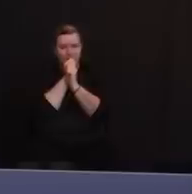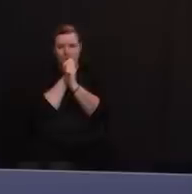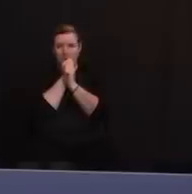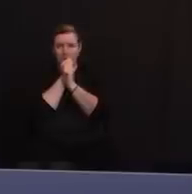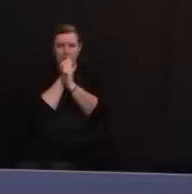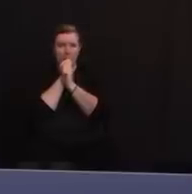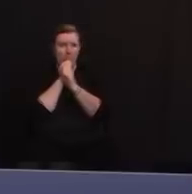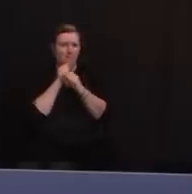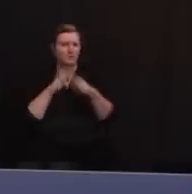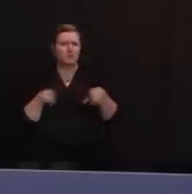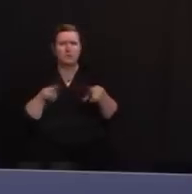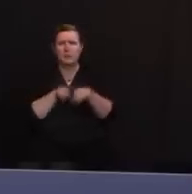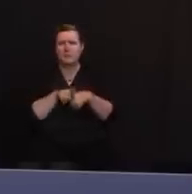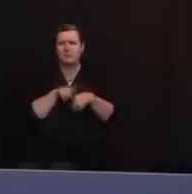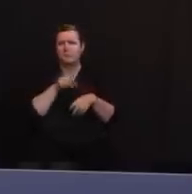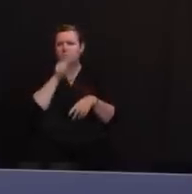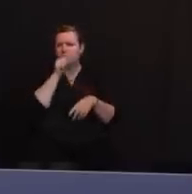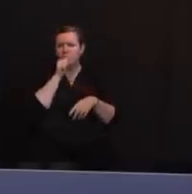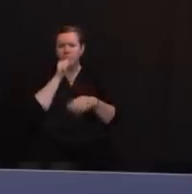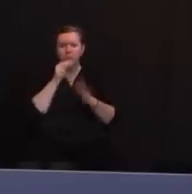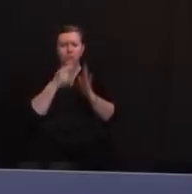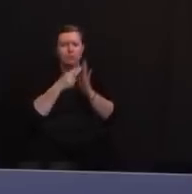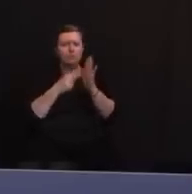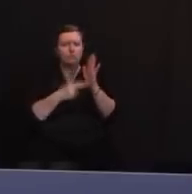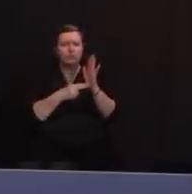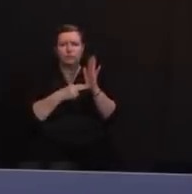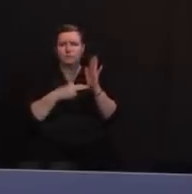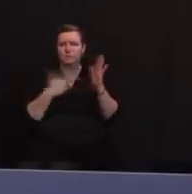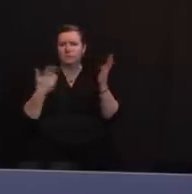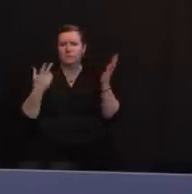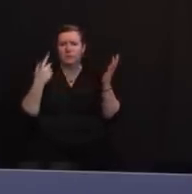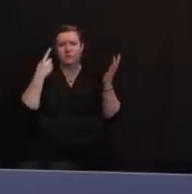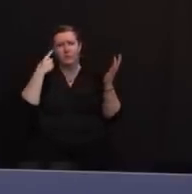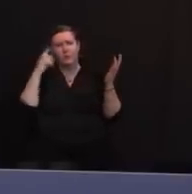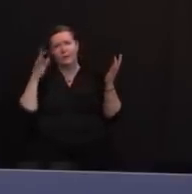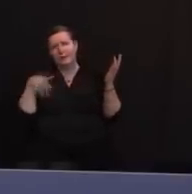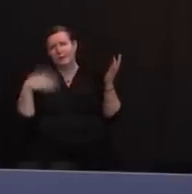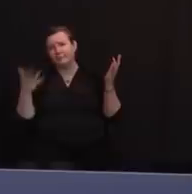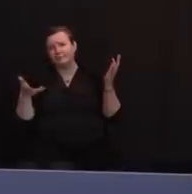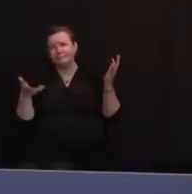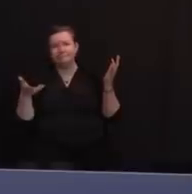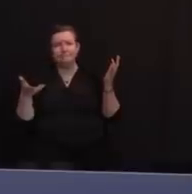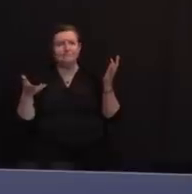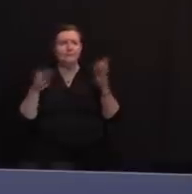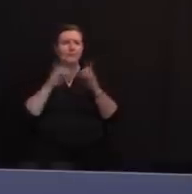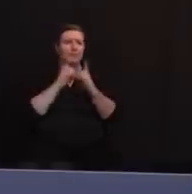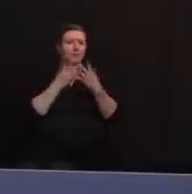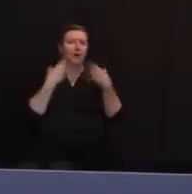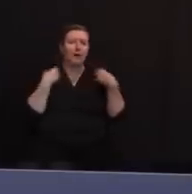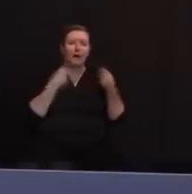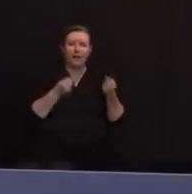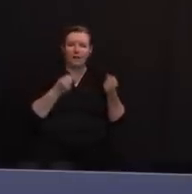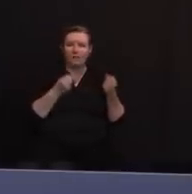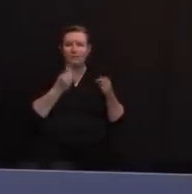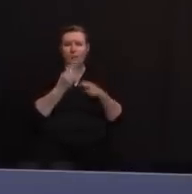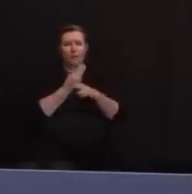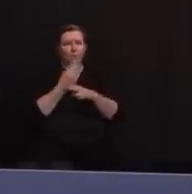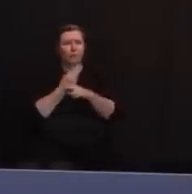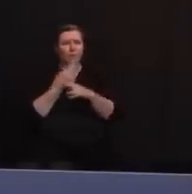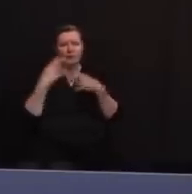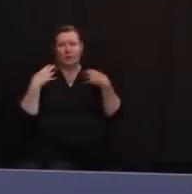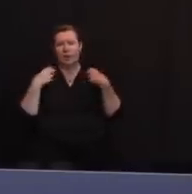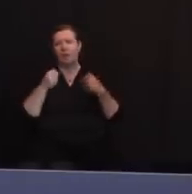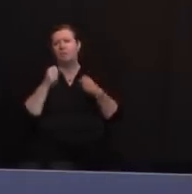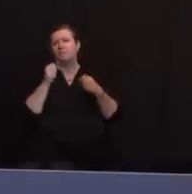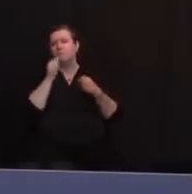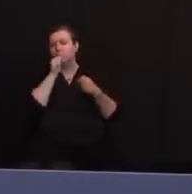rules that we live by every day at the Department of Health. The hospital